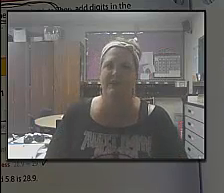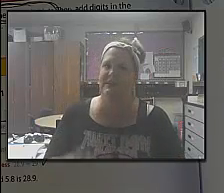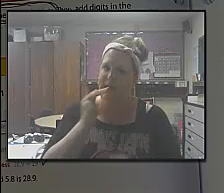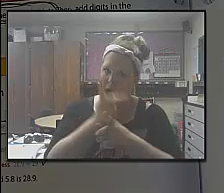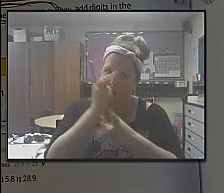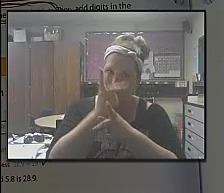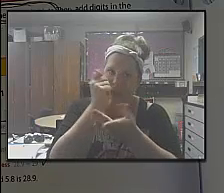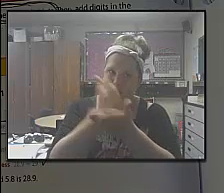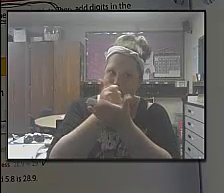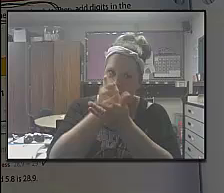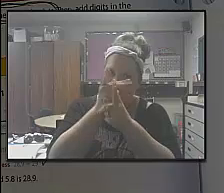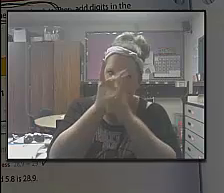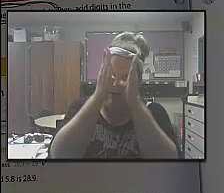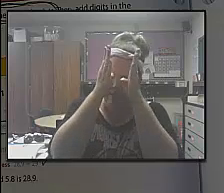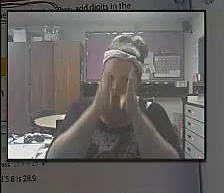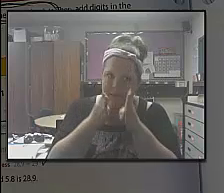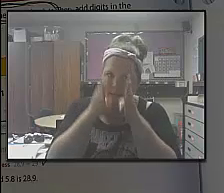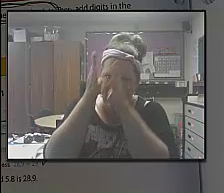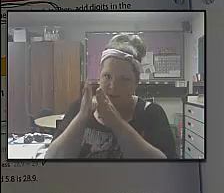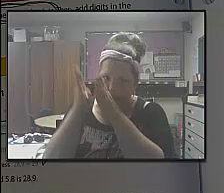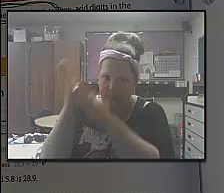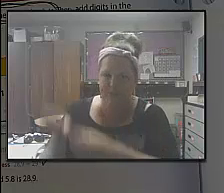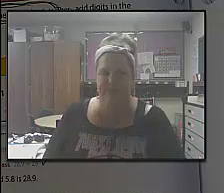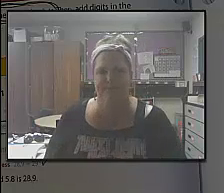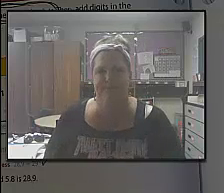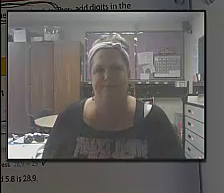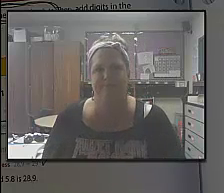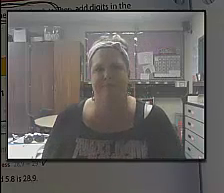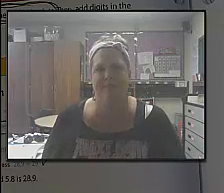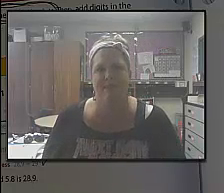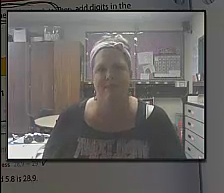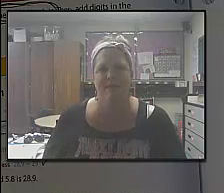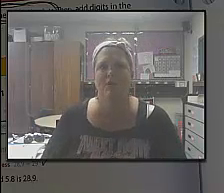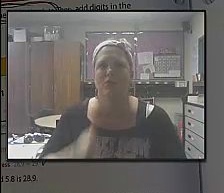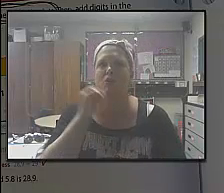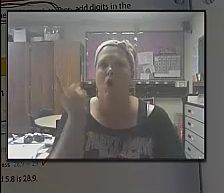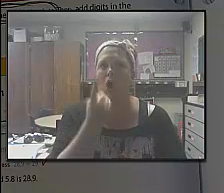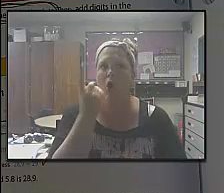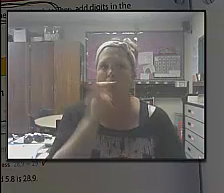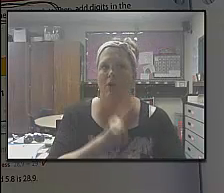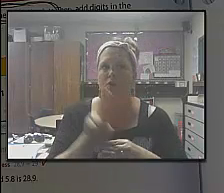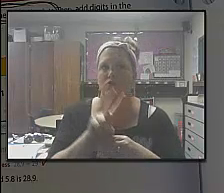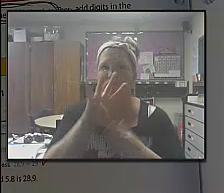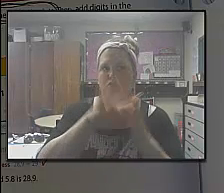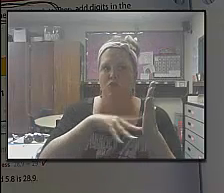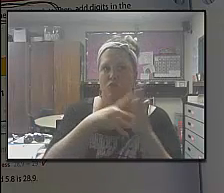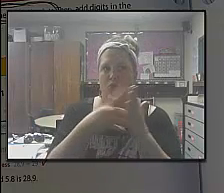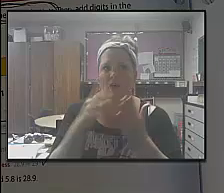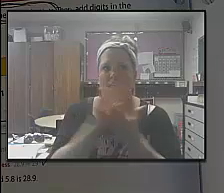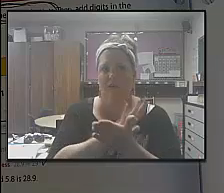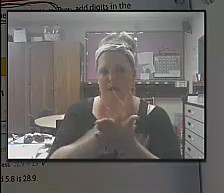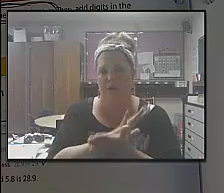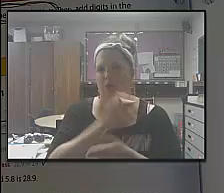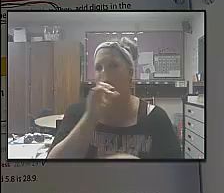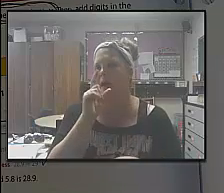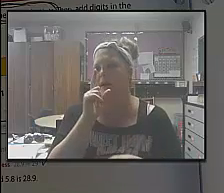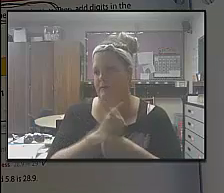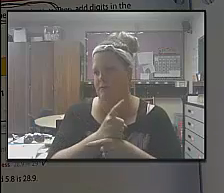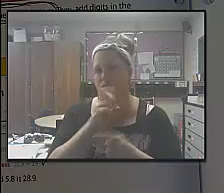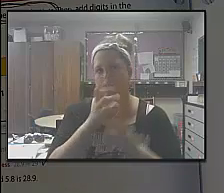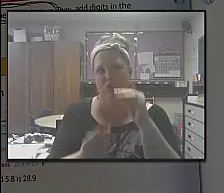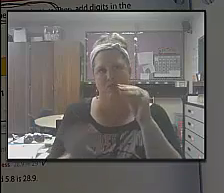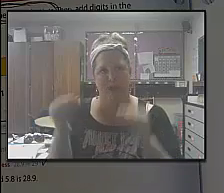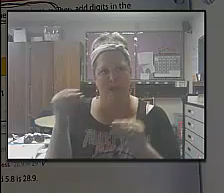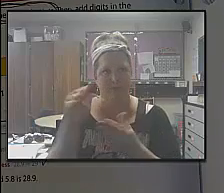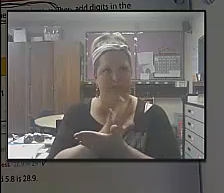you. Help keep you all lined up. You know, you can always use graph paper to keep all this lined up, or